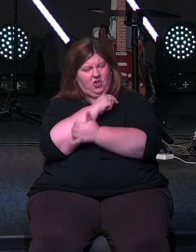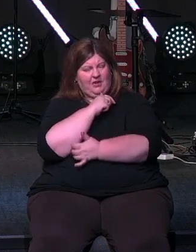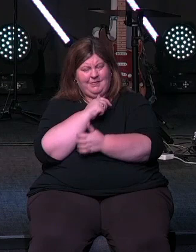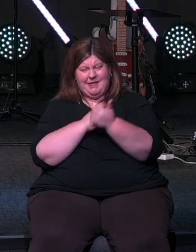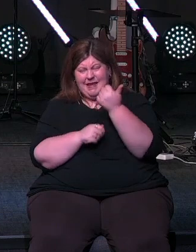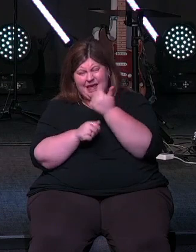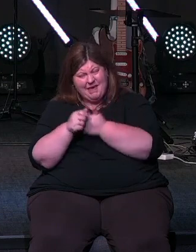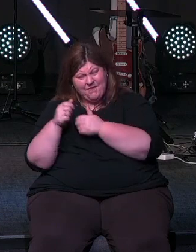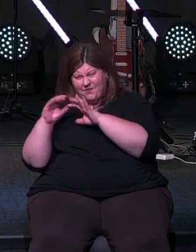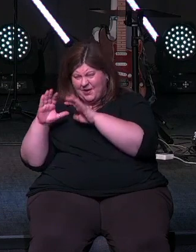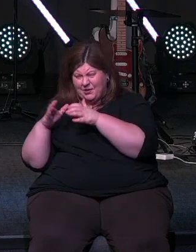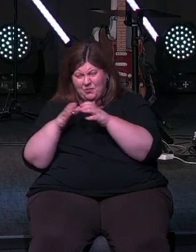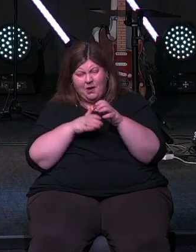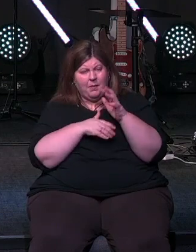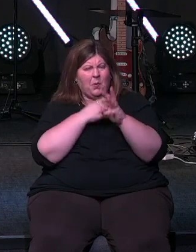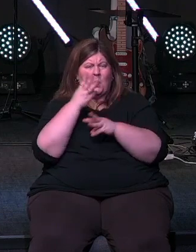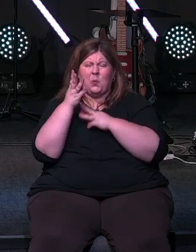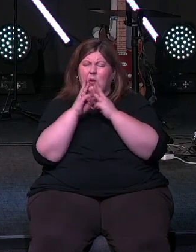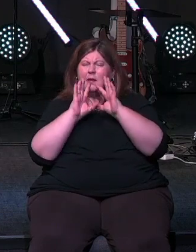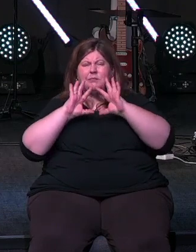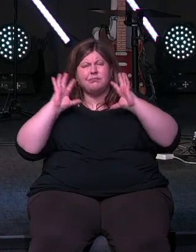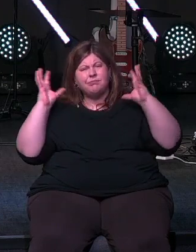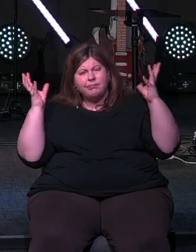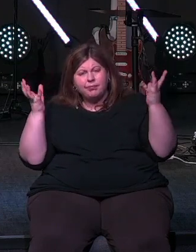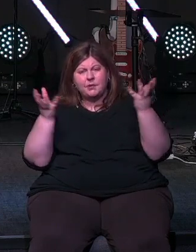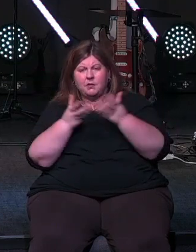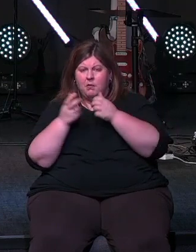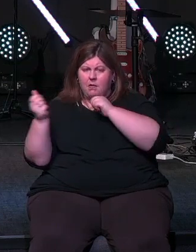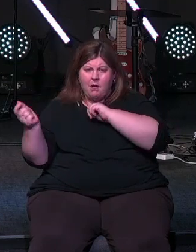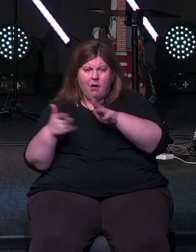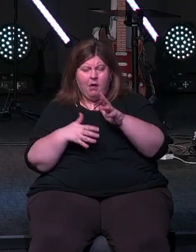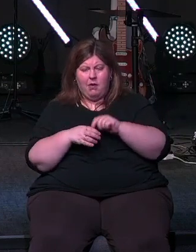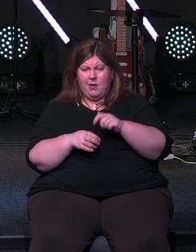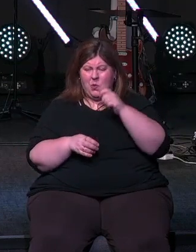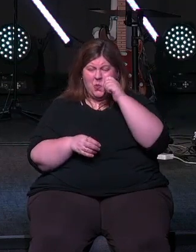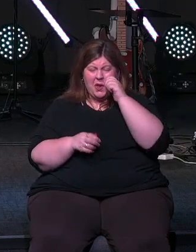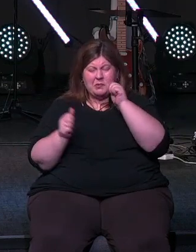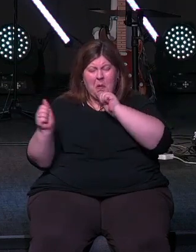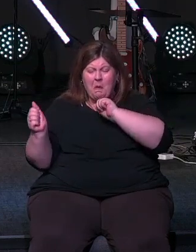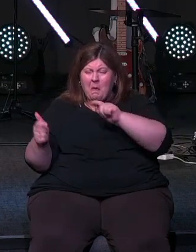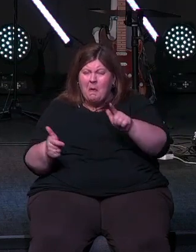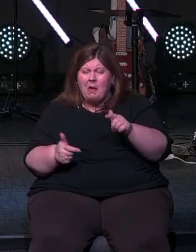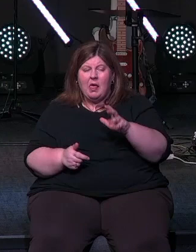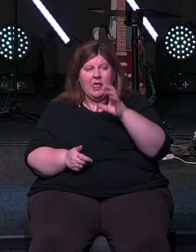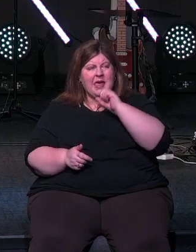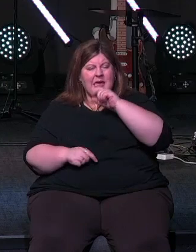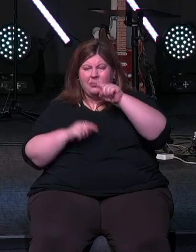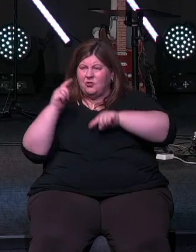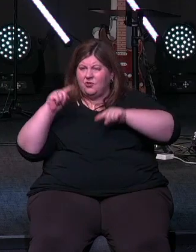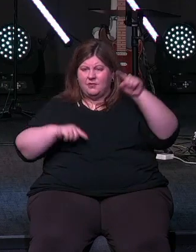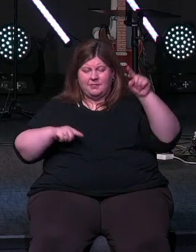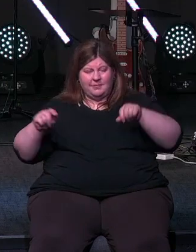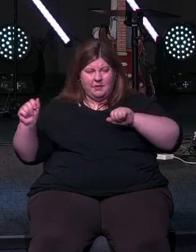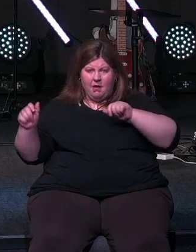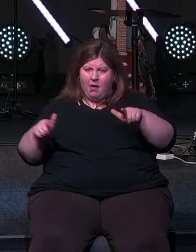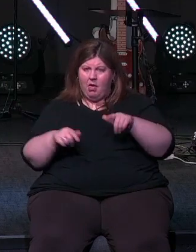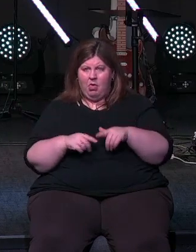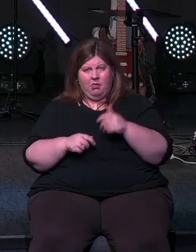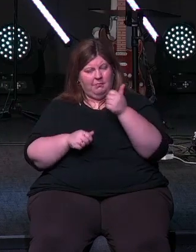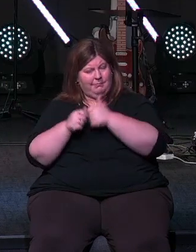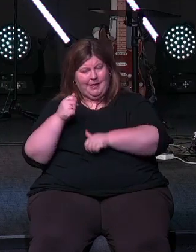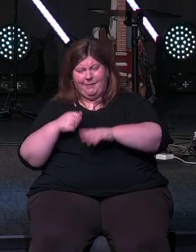every tribe throughout all the world, every race, every age, every